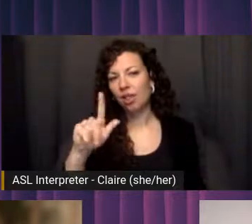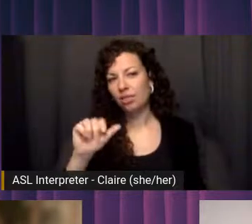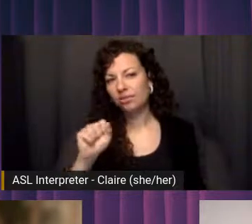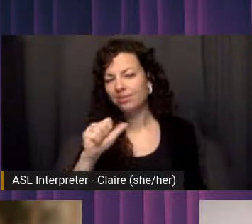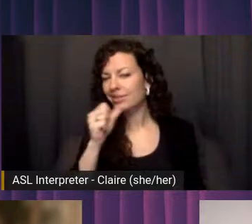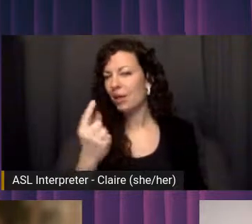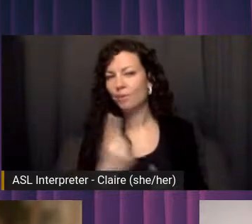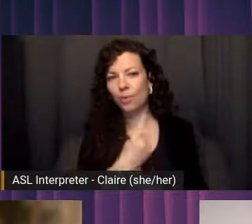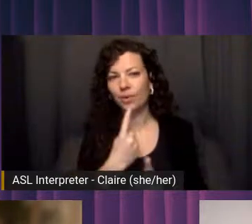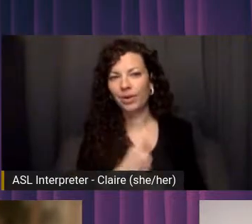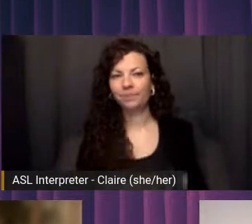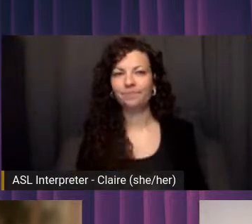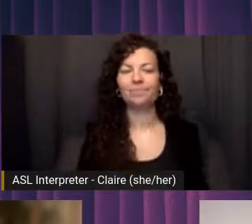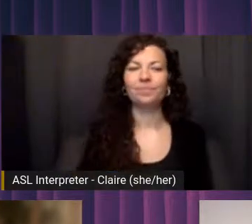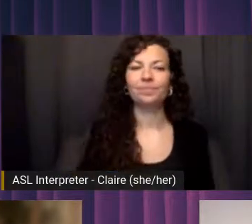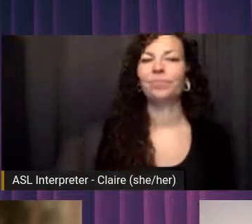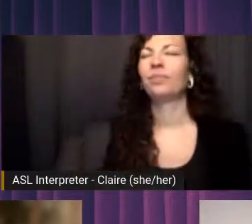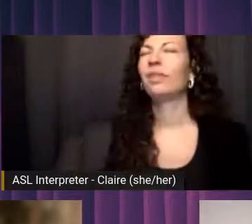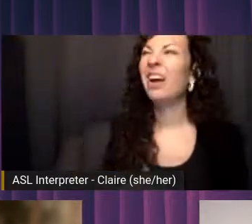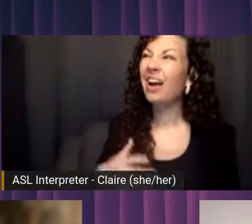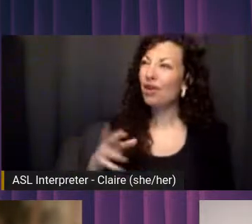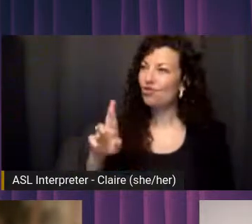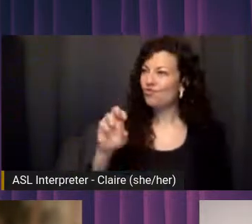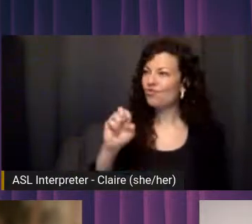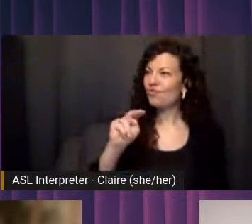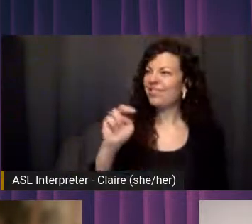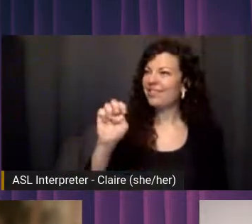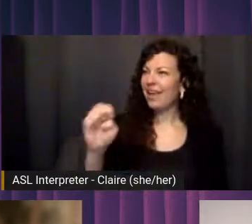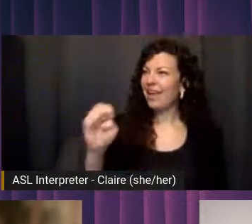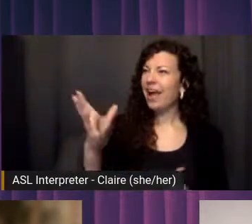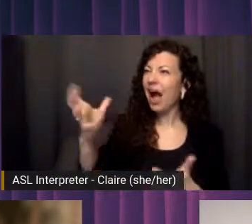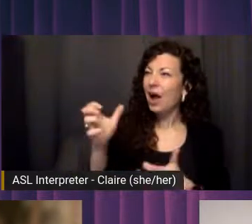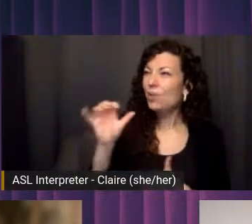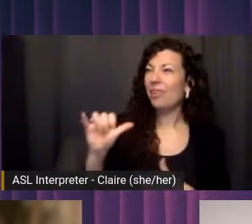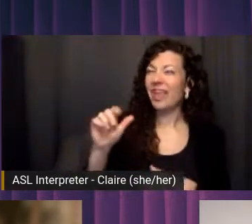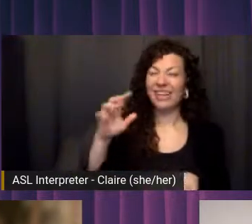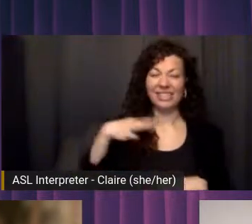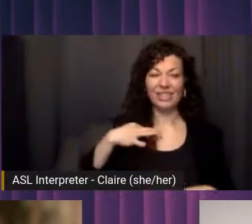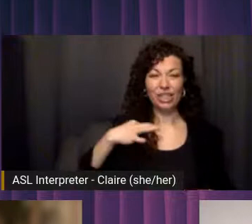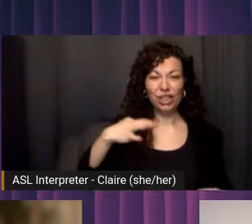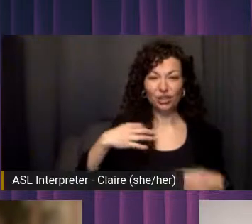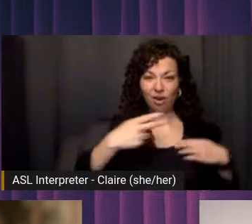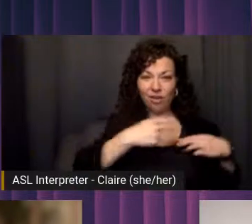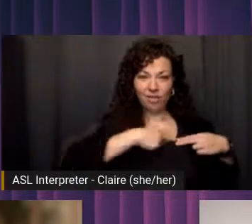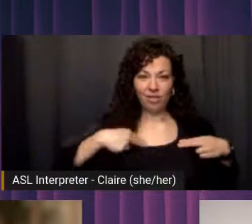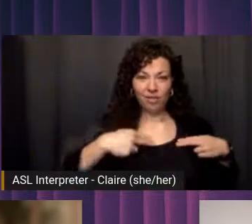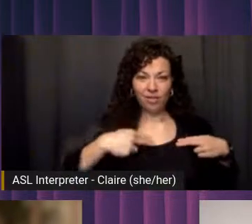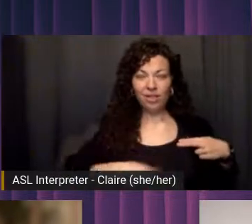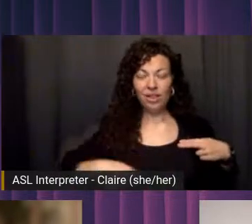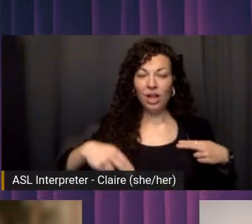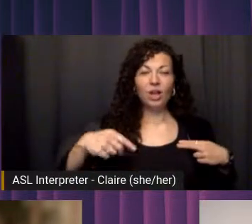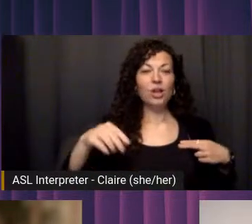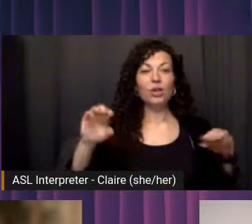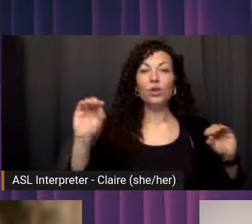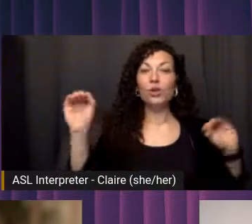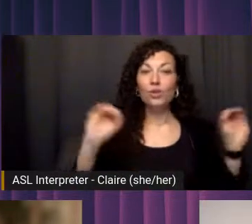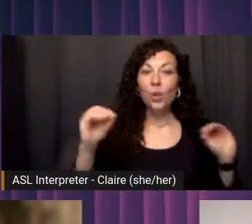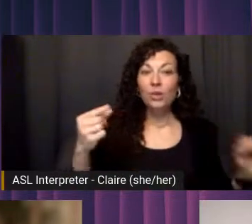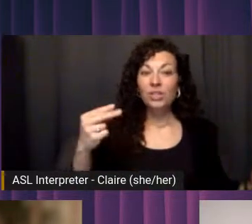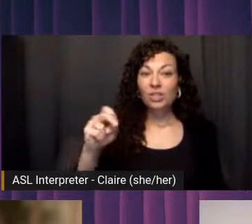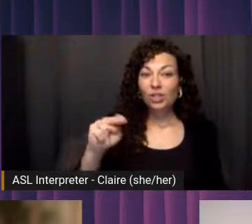I know. I mean, like, seriously, like, nobody's genitals are your business. Or could you Google this?